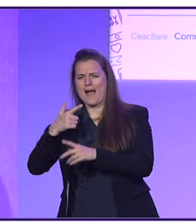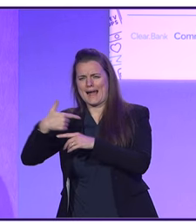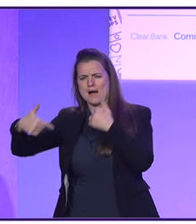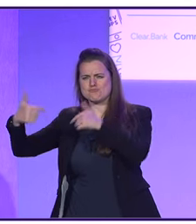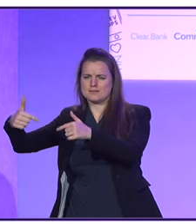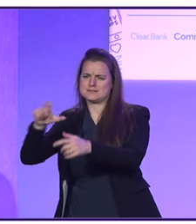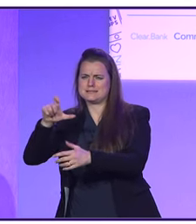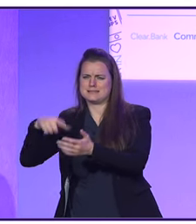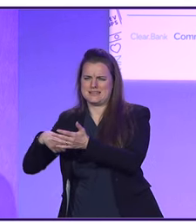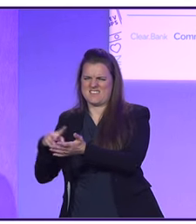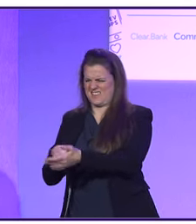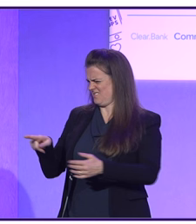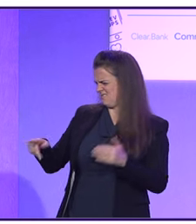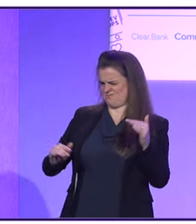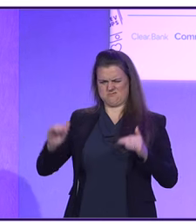crazy.